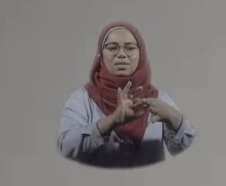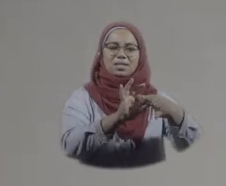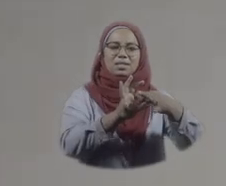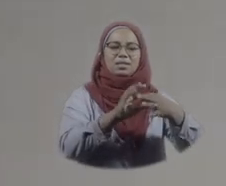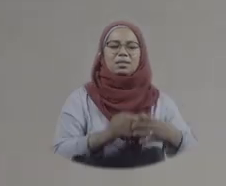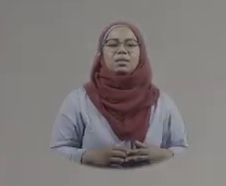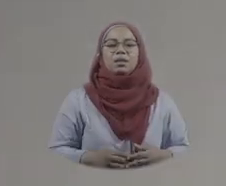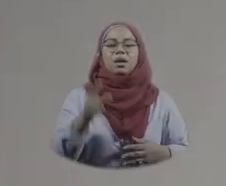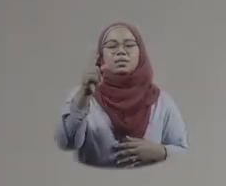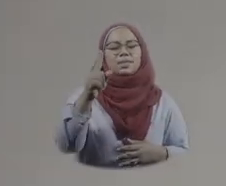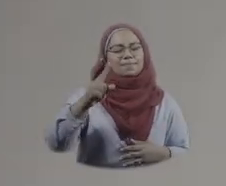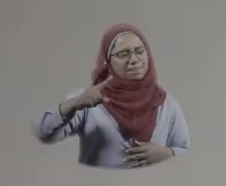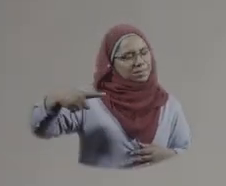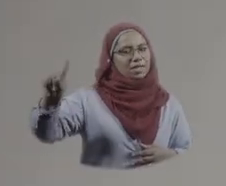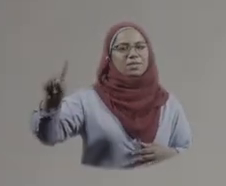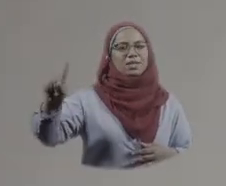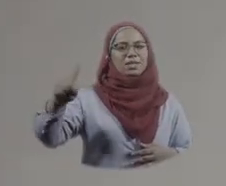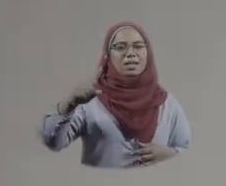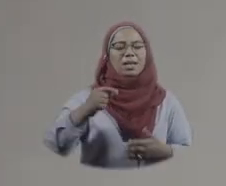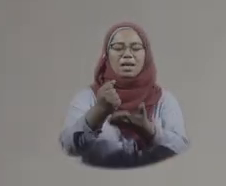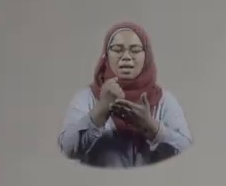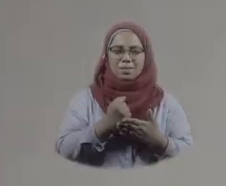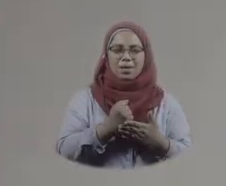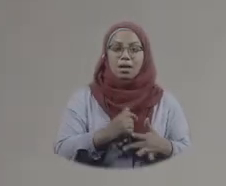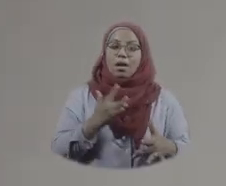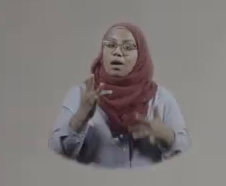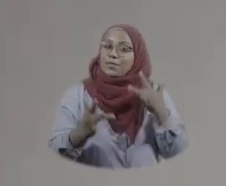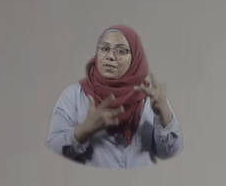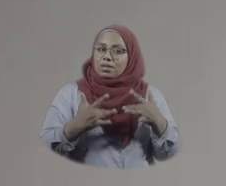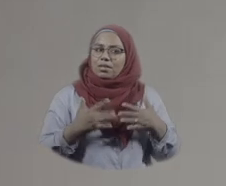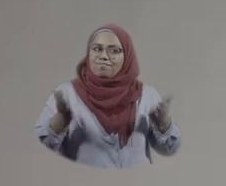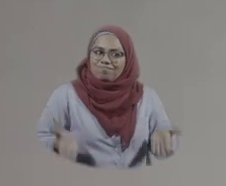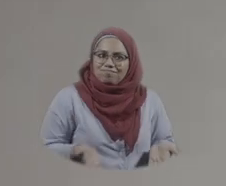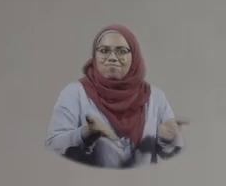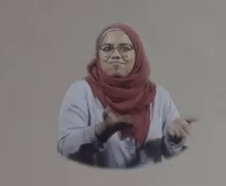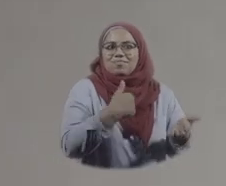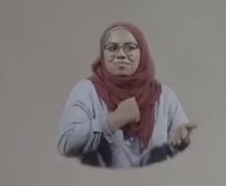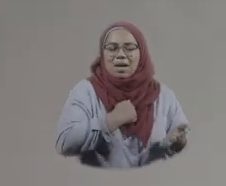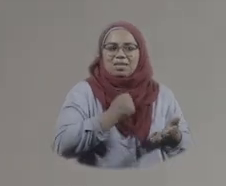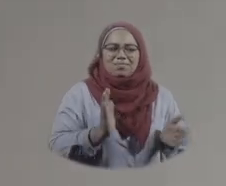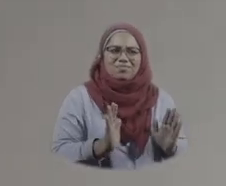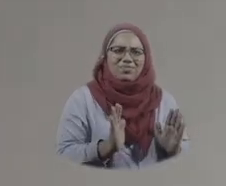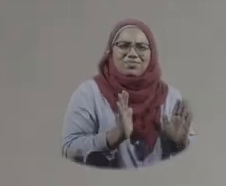It's definitely helped me and I feel like it's motivated me a lot.